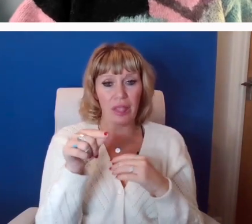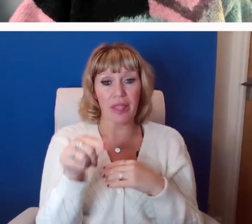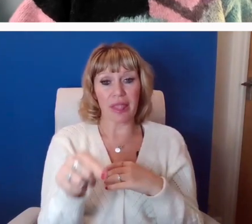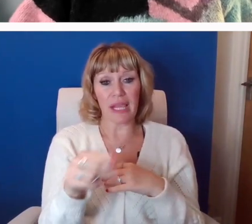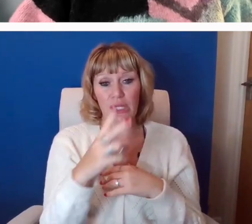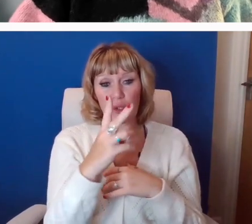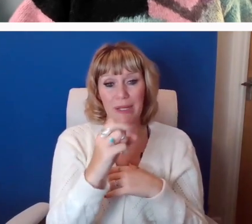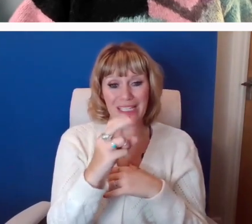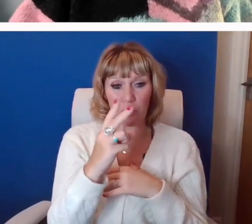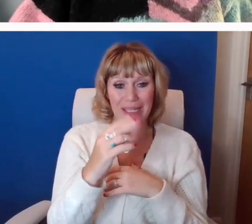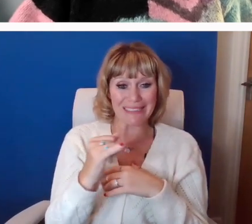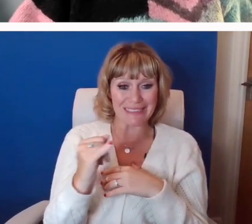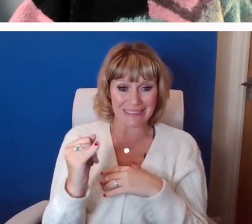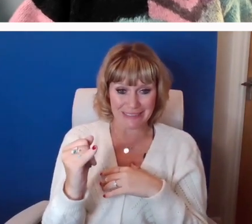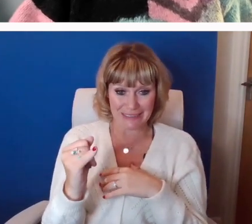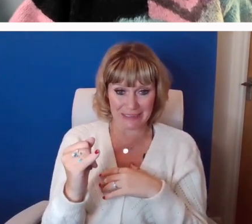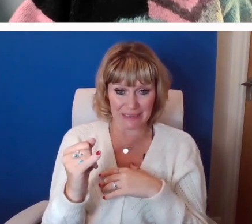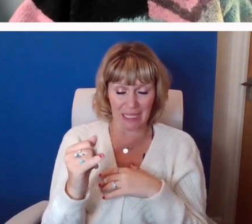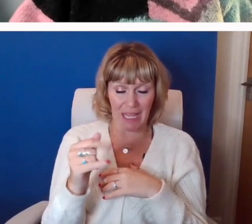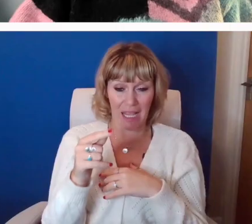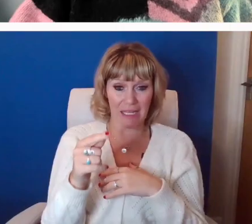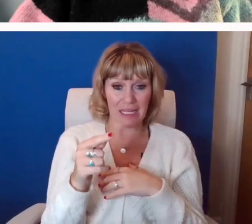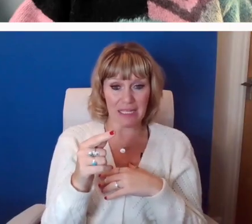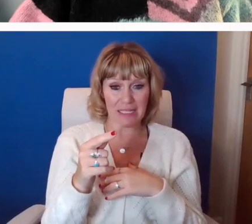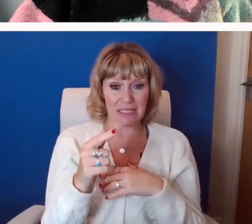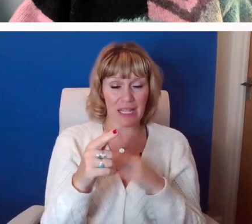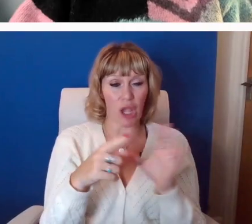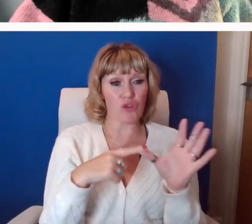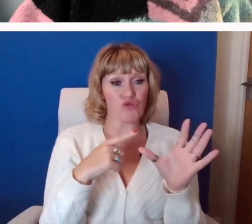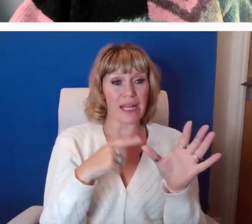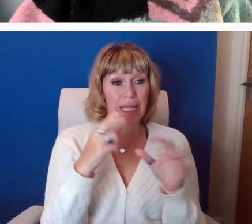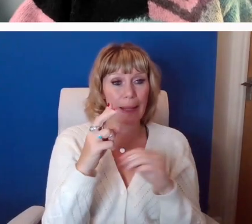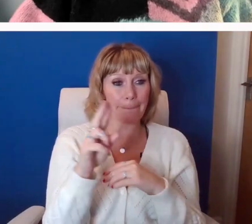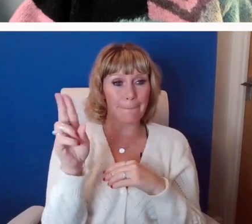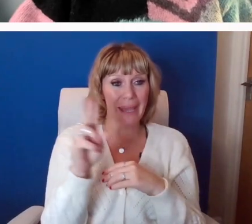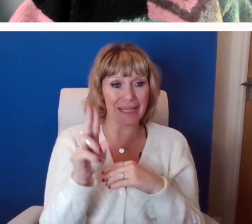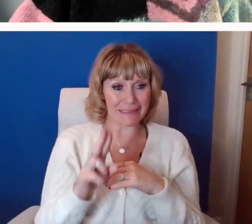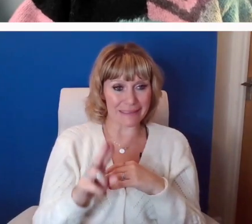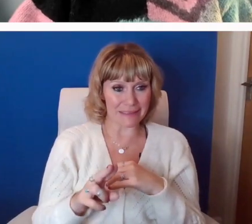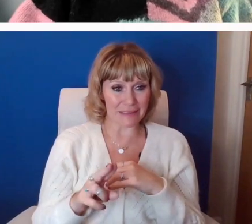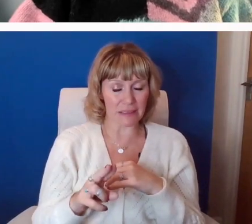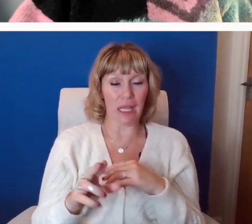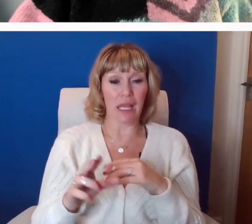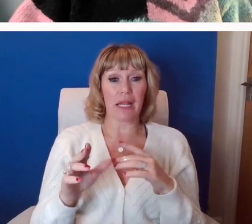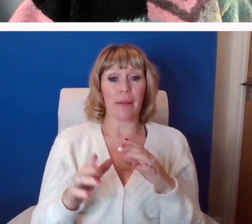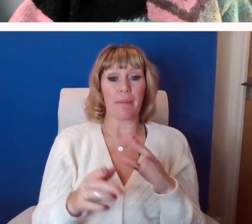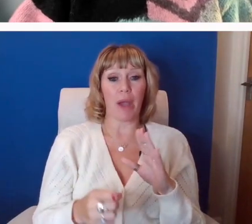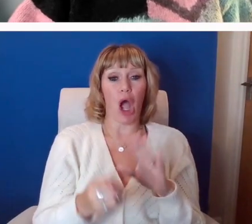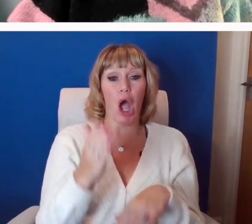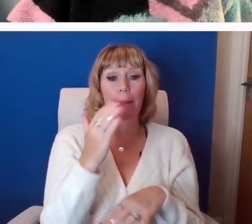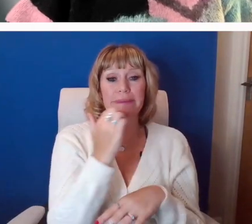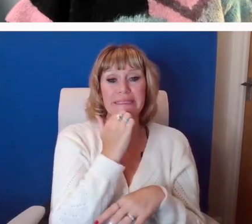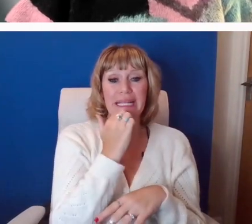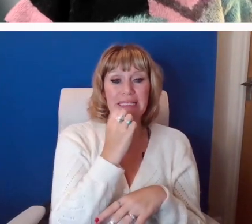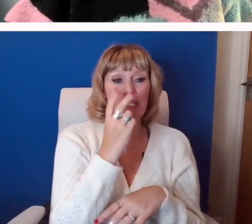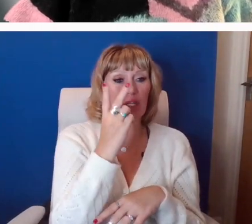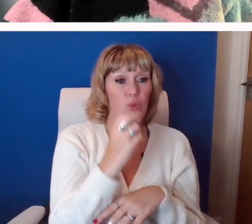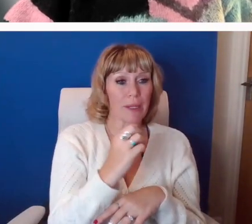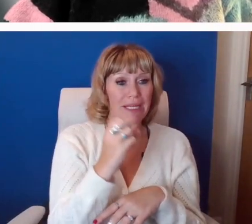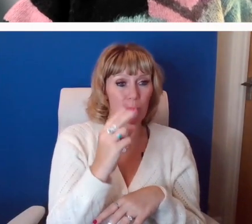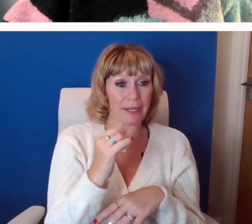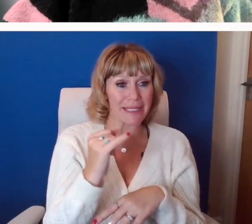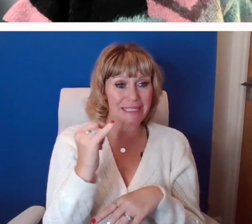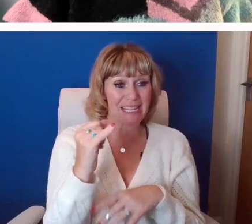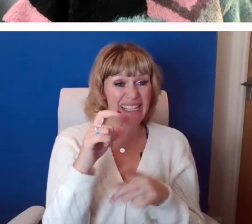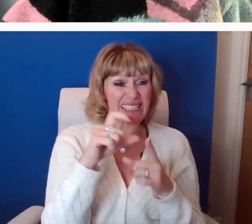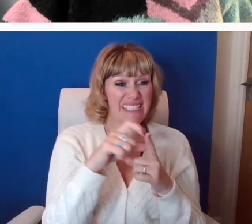some acrylic paint on canvas from 2022, updated digitally 2026. And